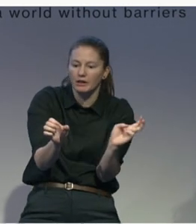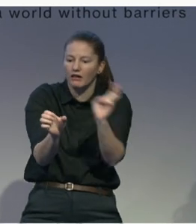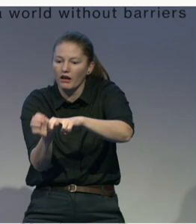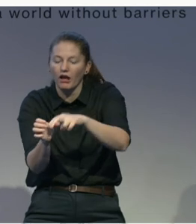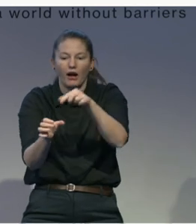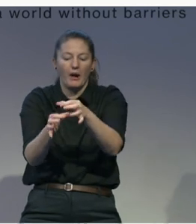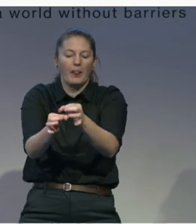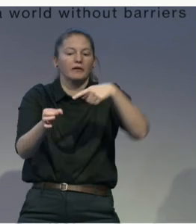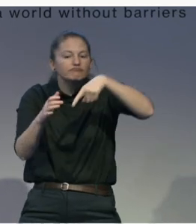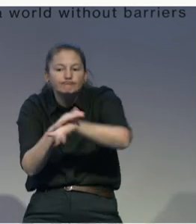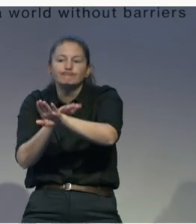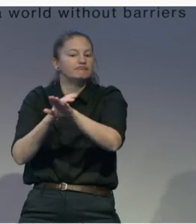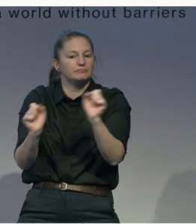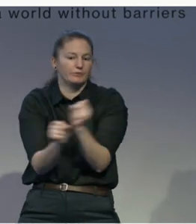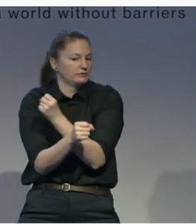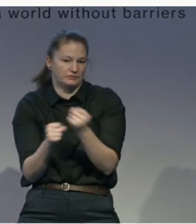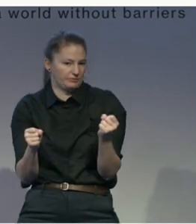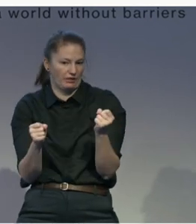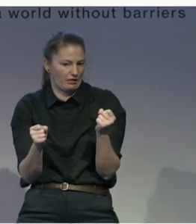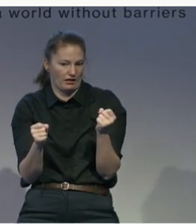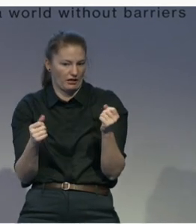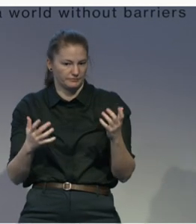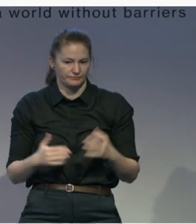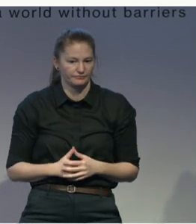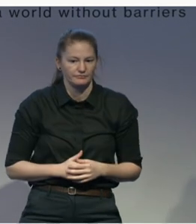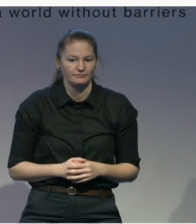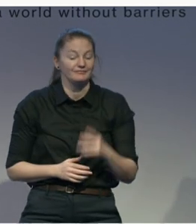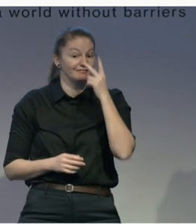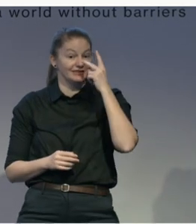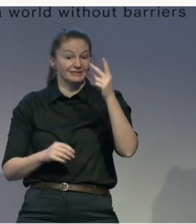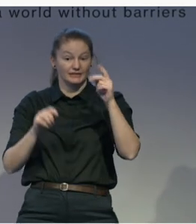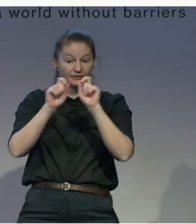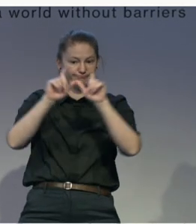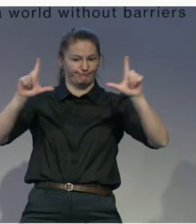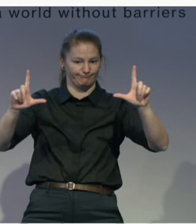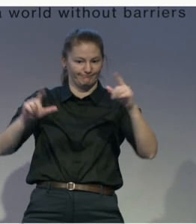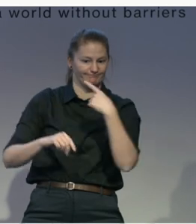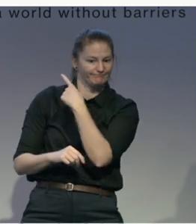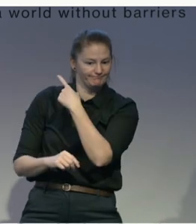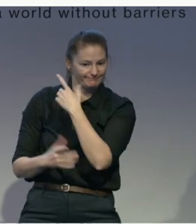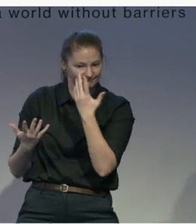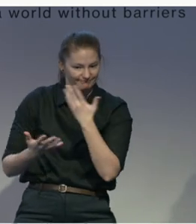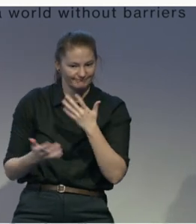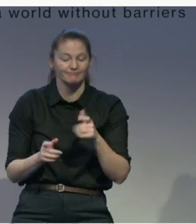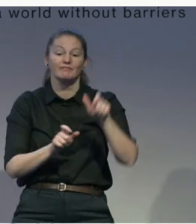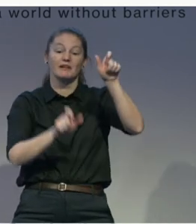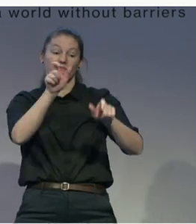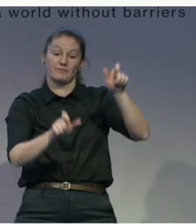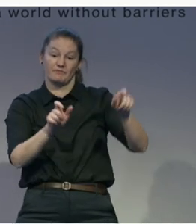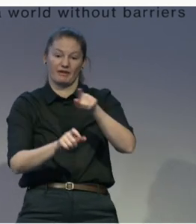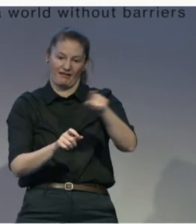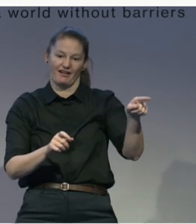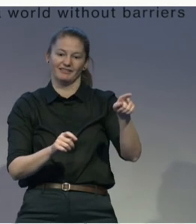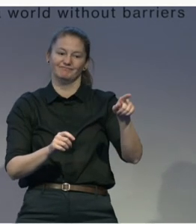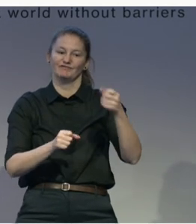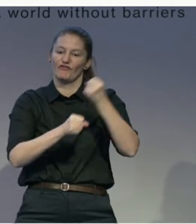those meetings more inclusive, and we saw a picture where people were taking part and raising their hands. Another way was